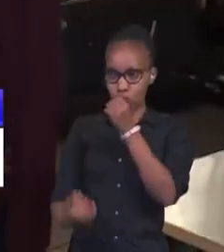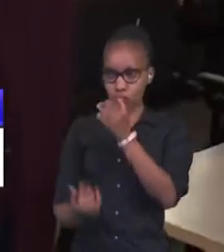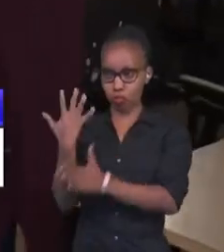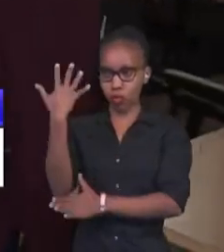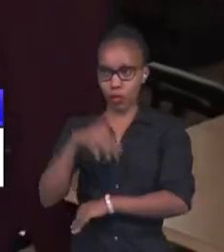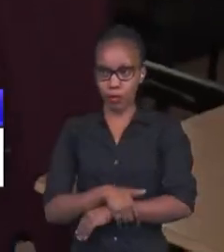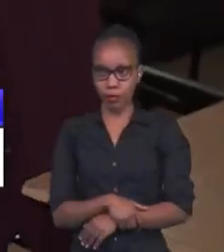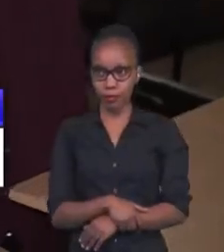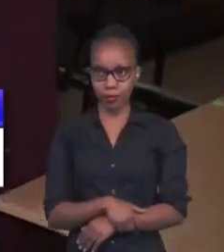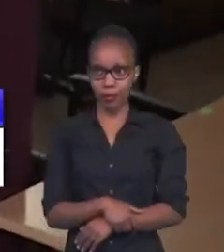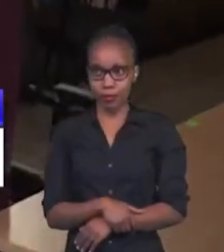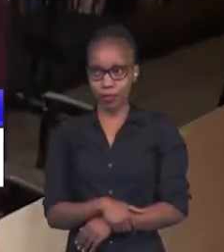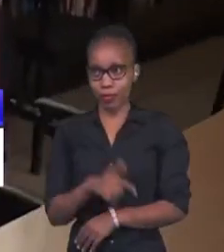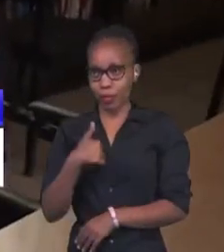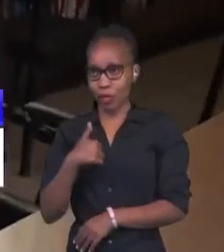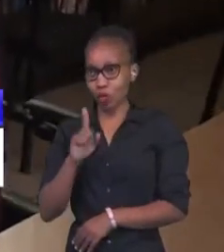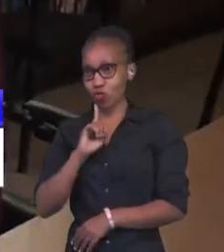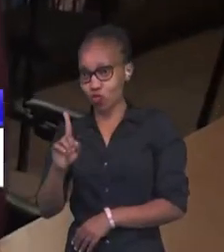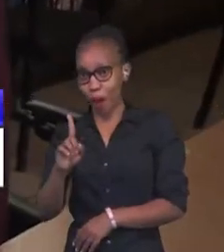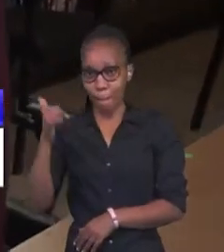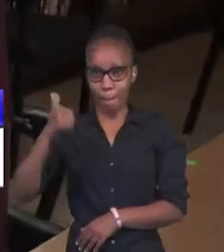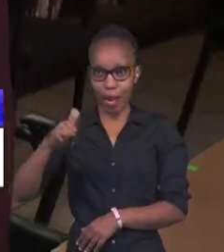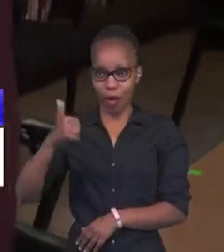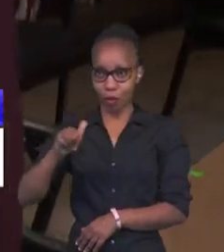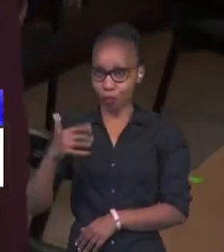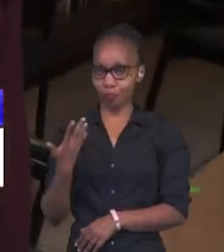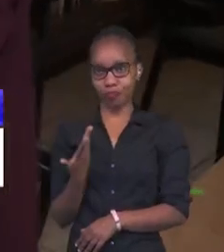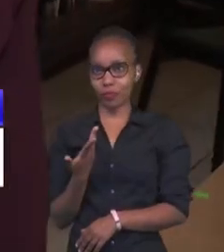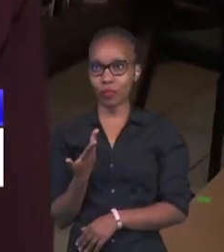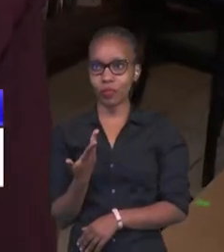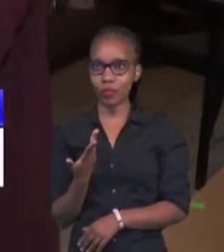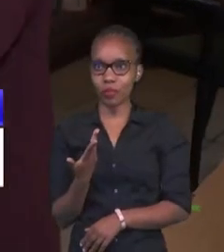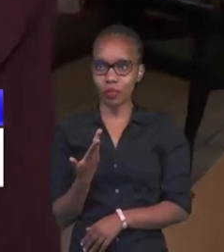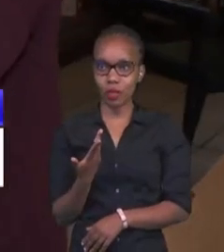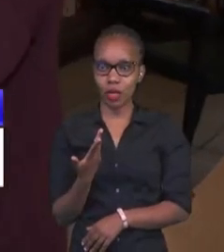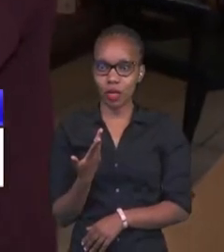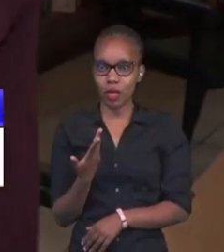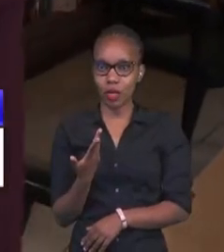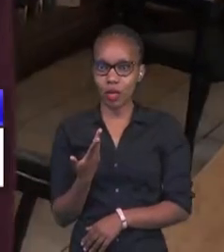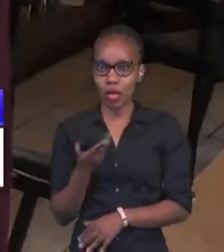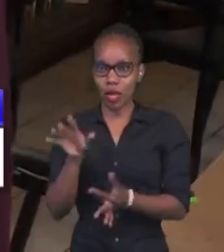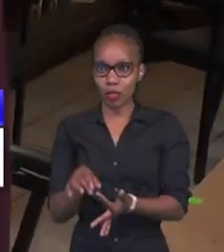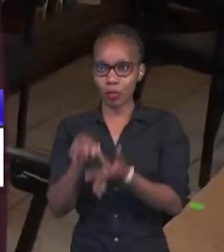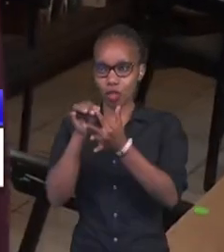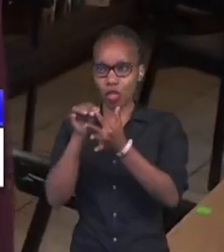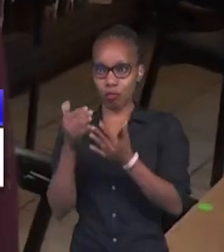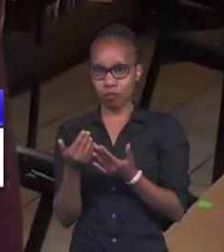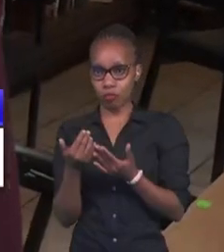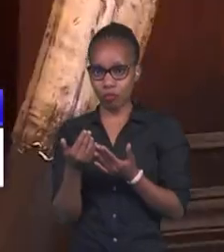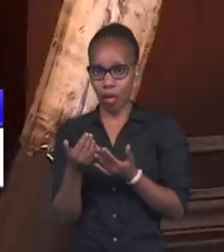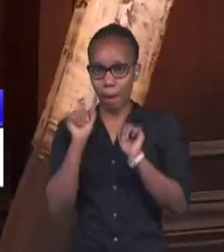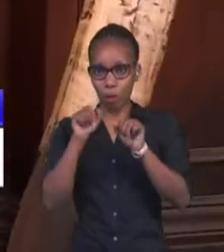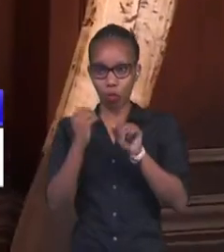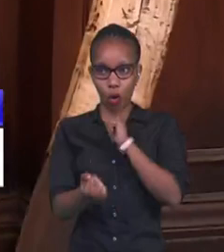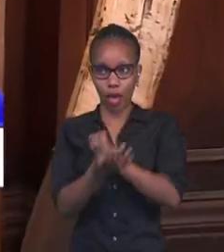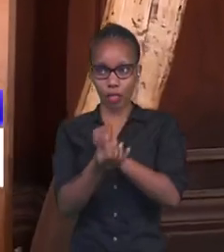not entirely sure of their provenance, a National Museum's specialist can tell us exactly how old they are,